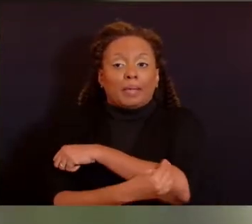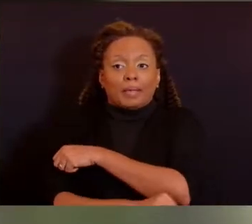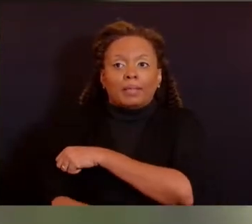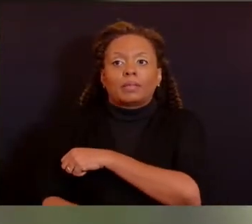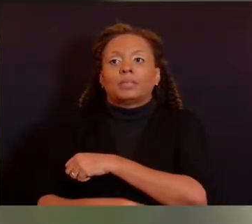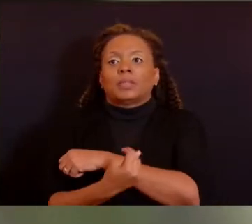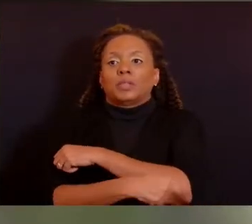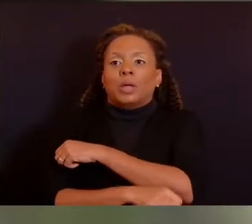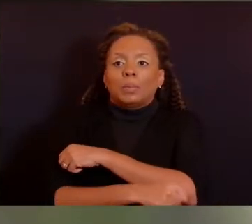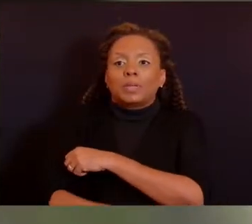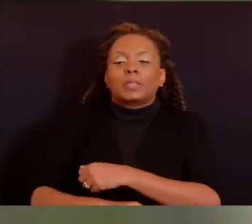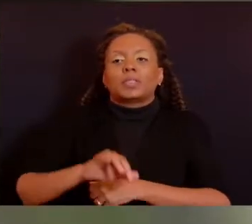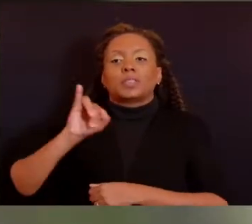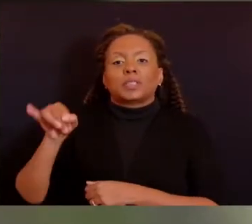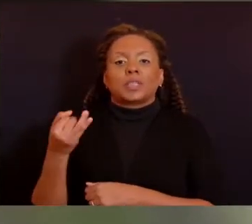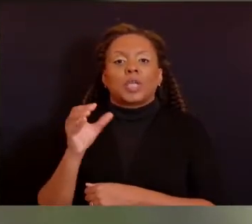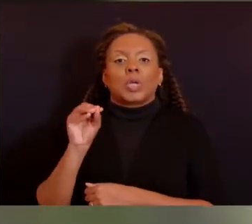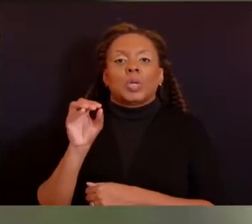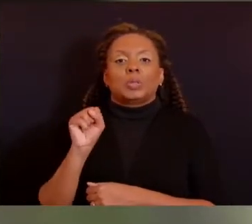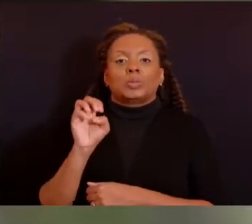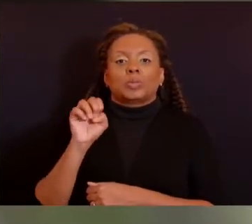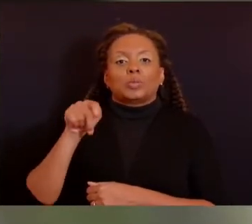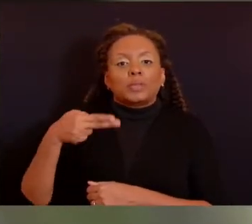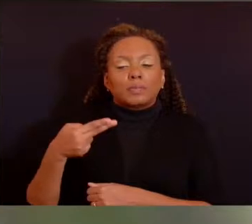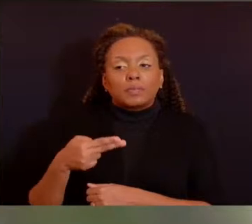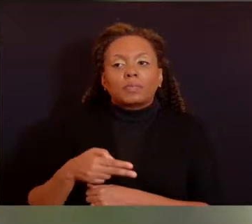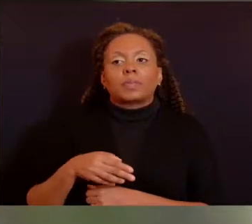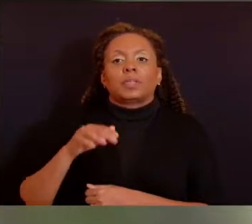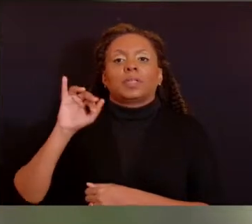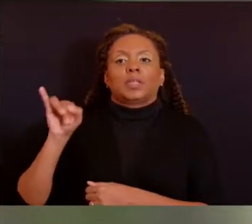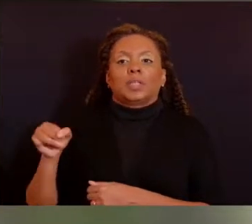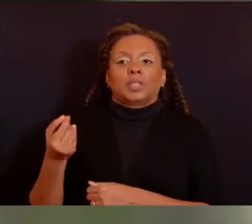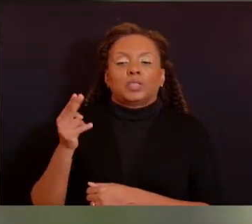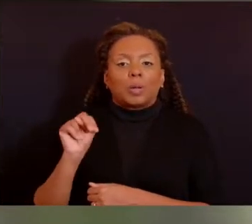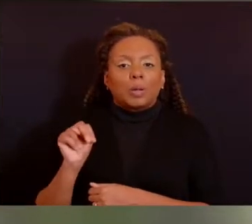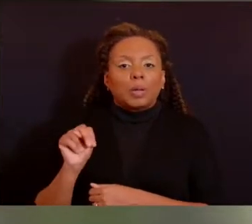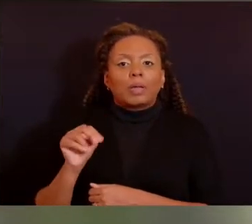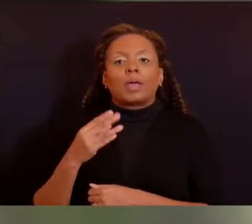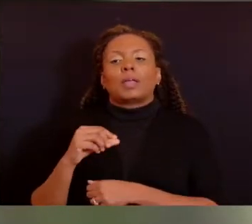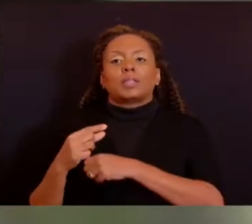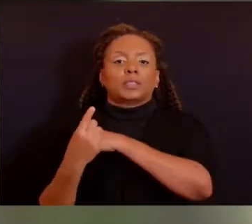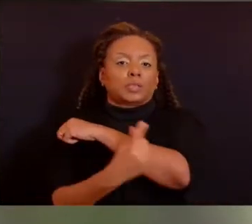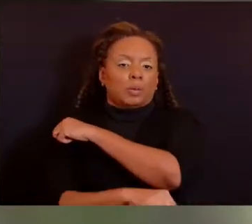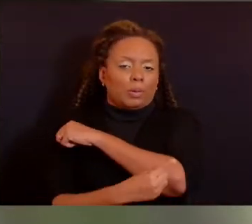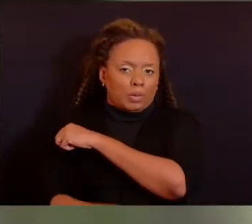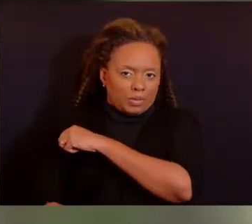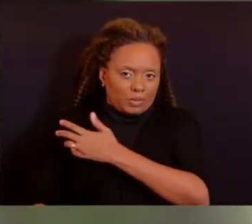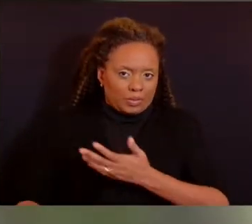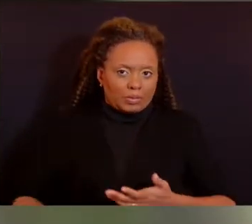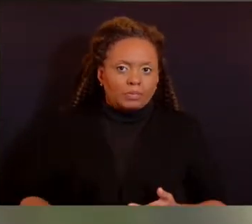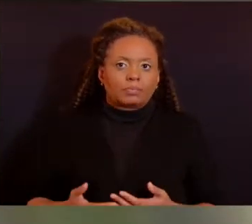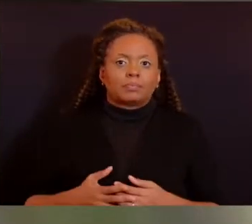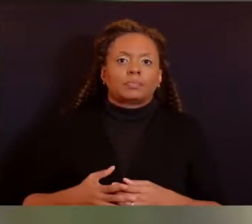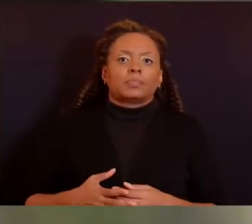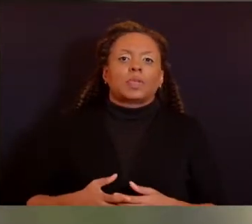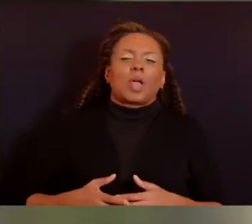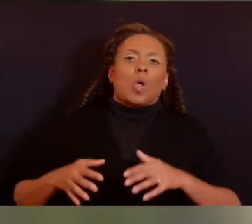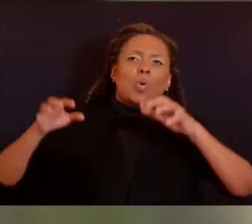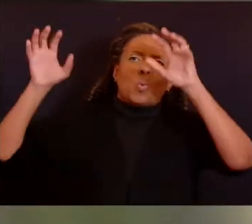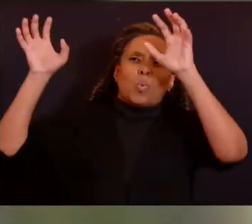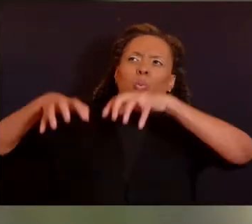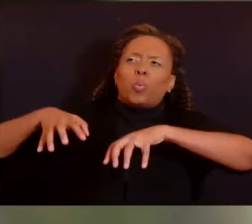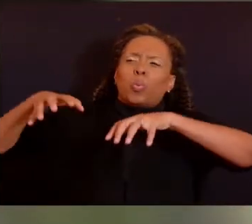Thomas, St. Joseph, and St. John, and most parts of St. George. Rainfall accumulations